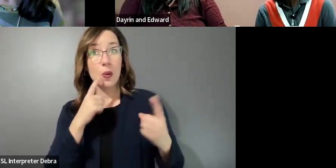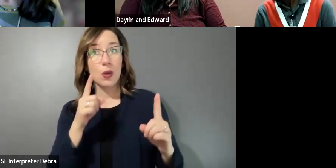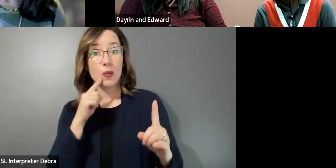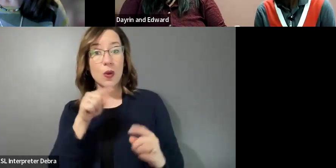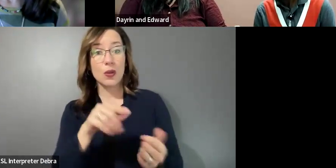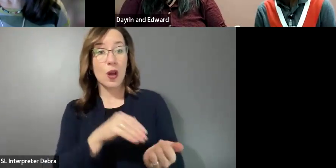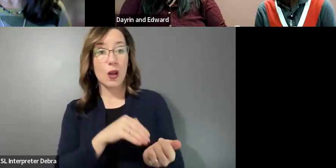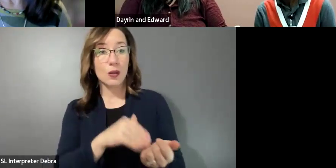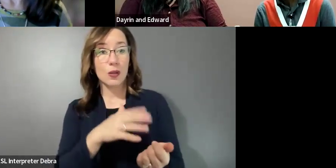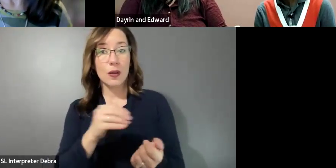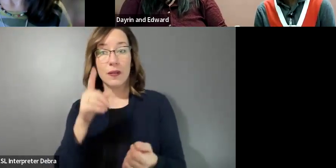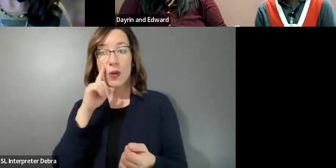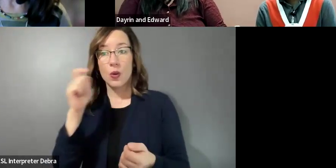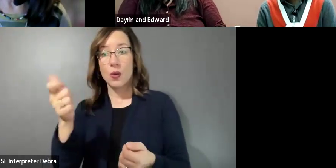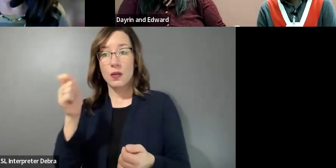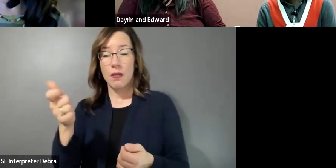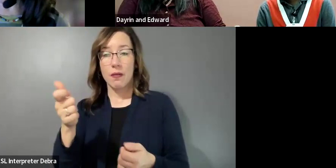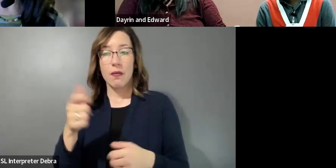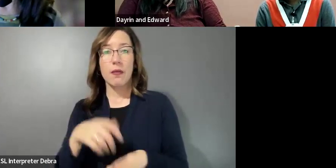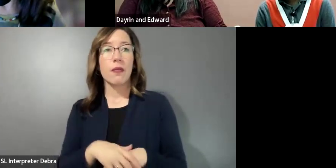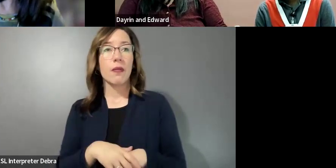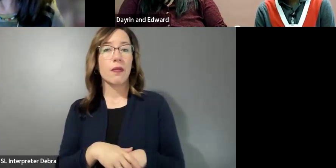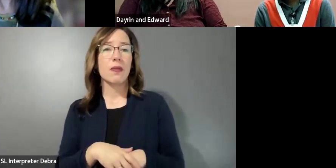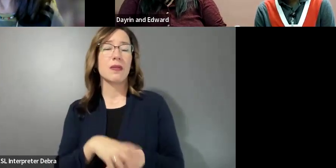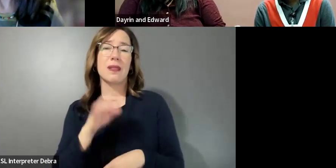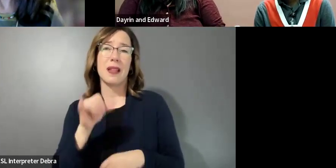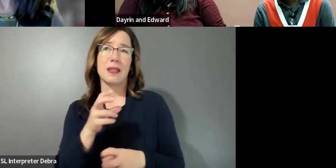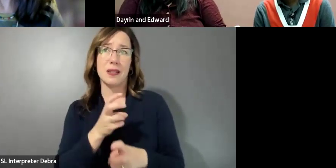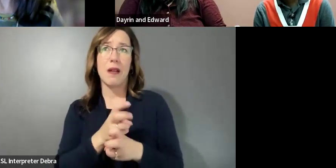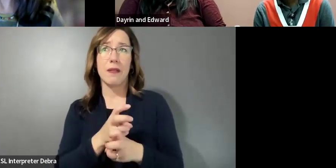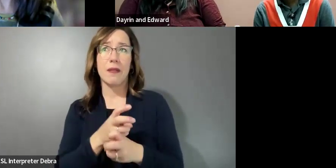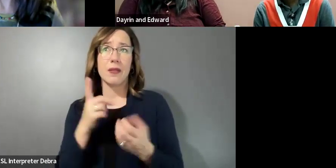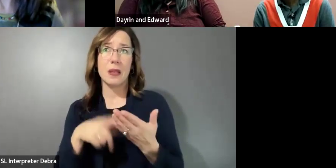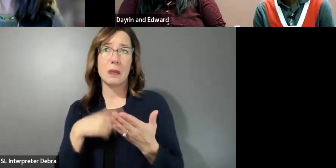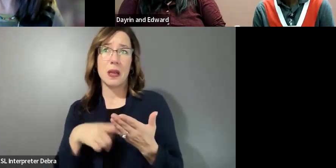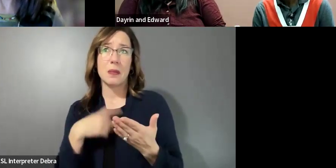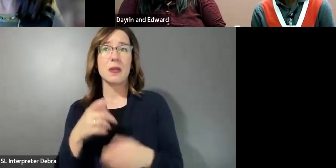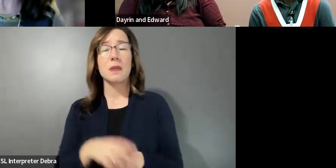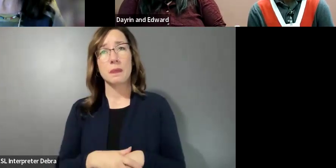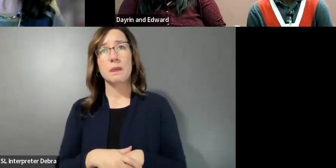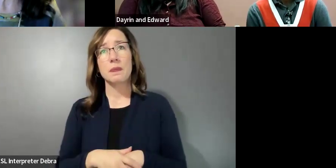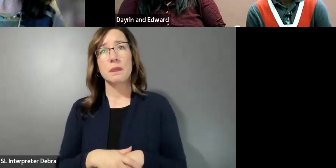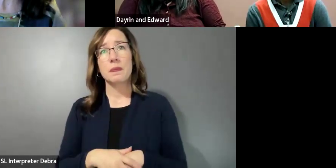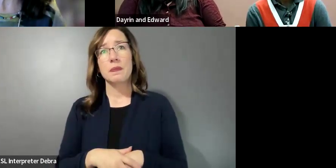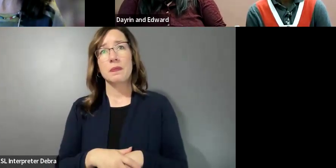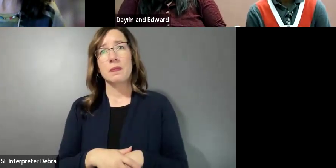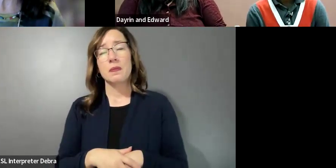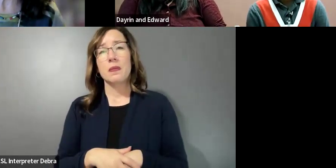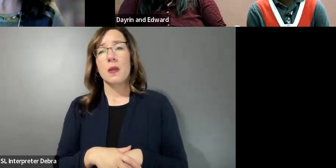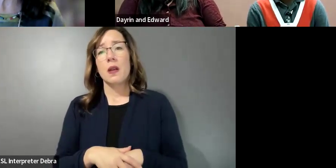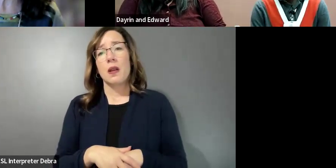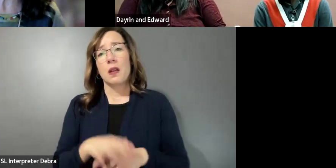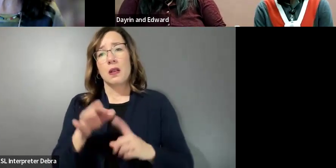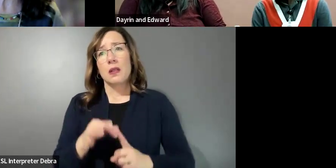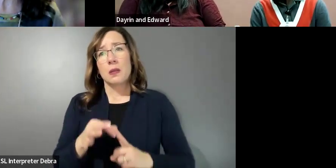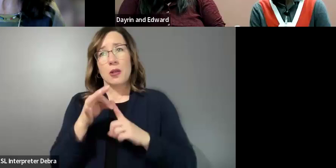you, or for it, that could be really hard sometimes. But especially